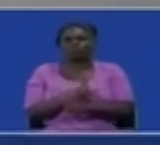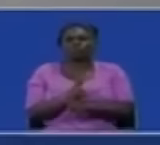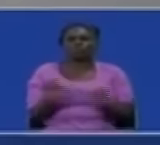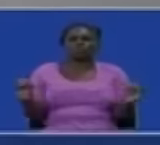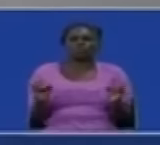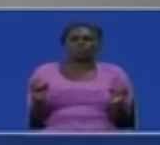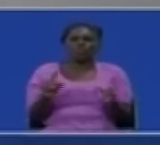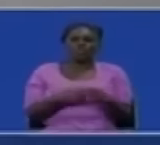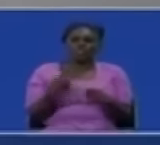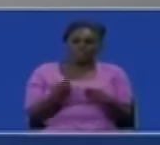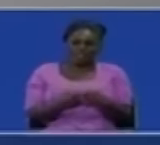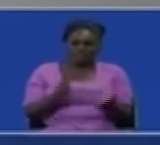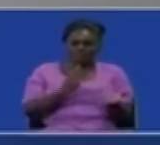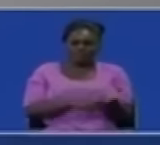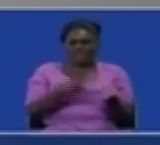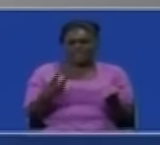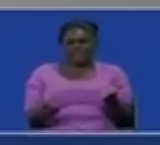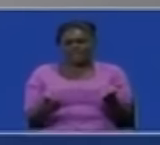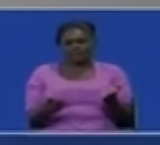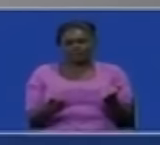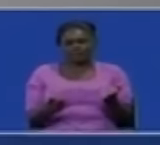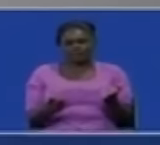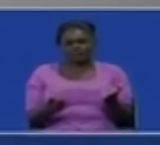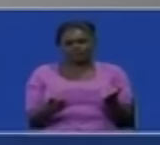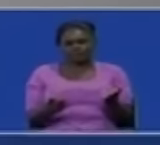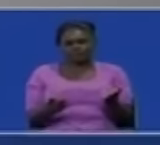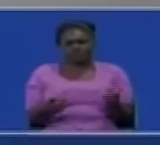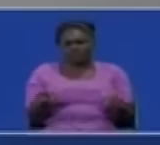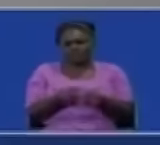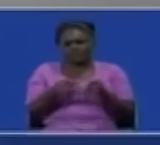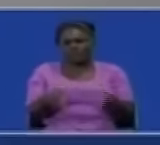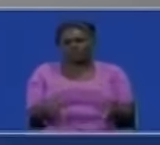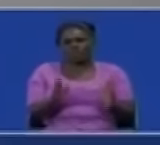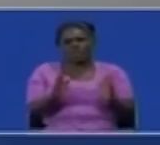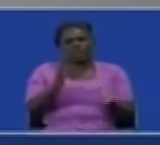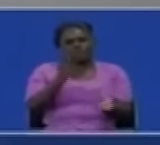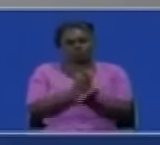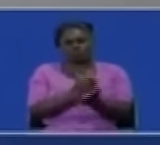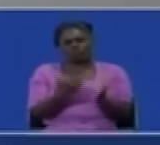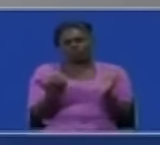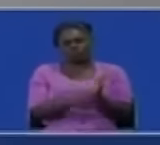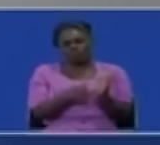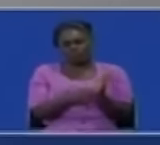then you're going to have the kind of failures that you're talking about. So in that way, that there's definitely a problem.